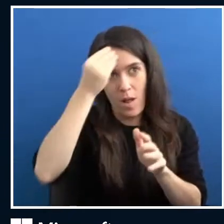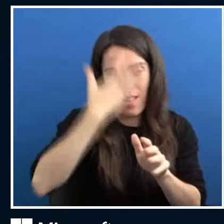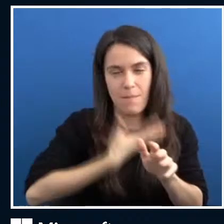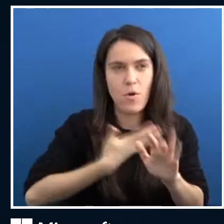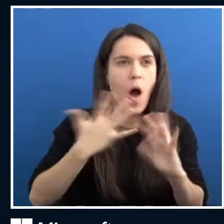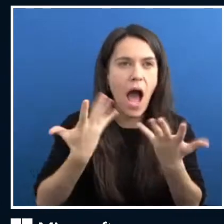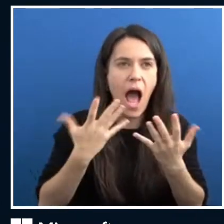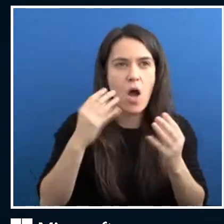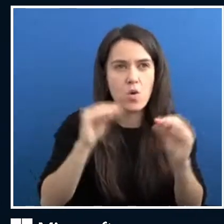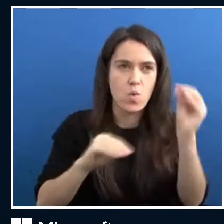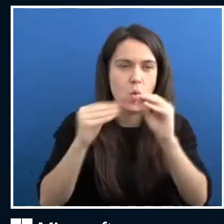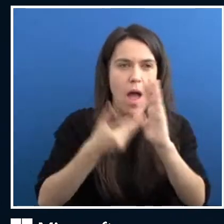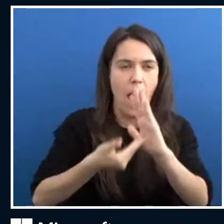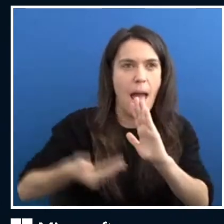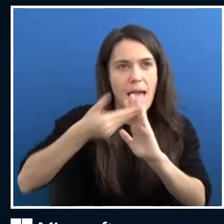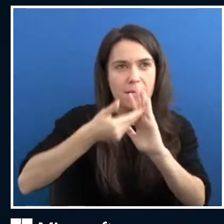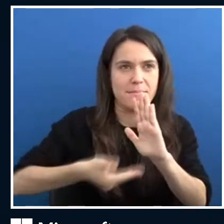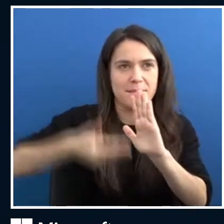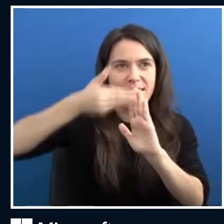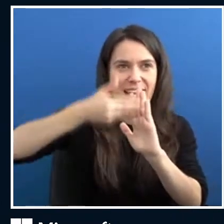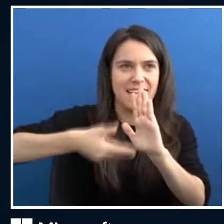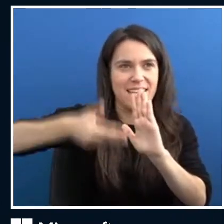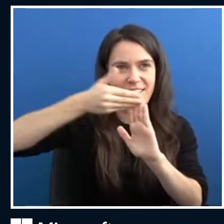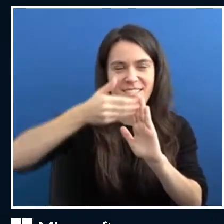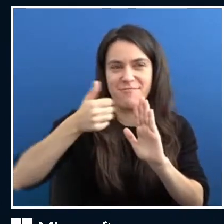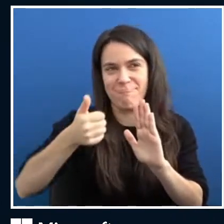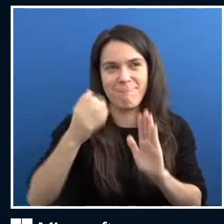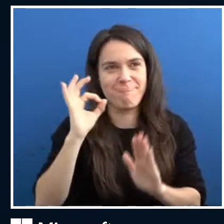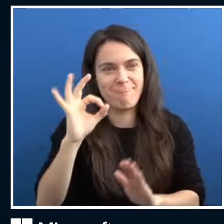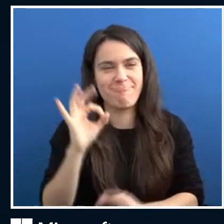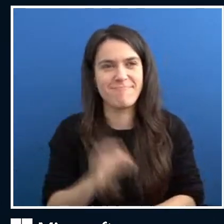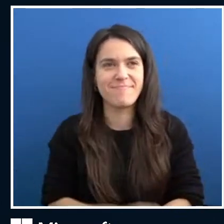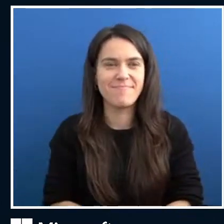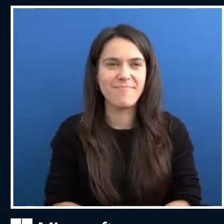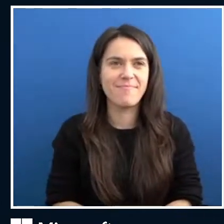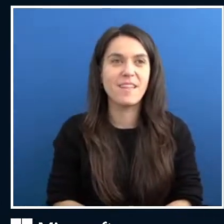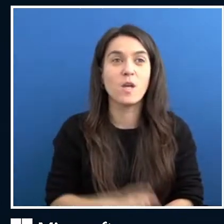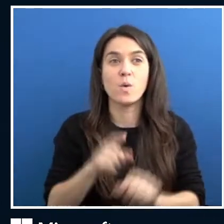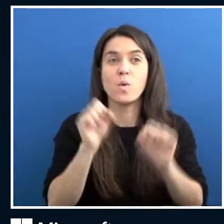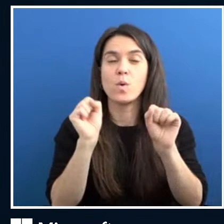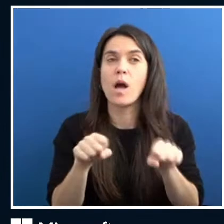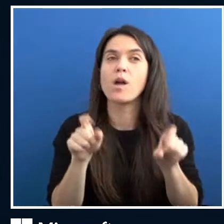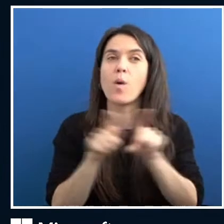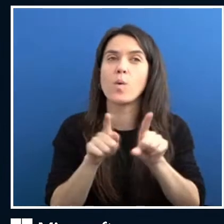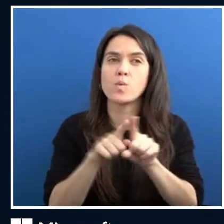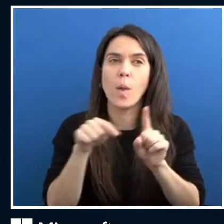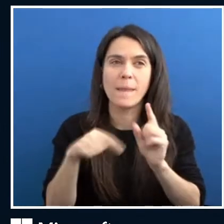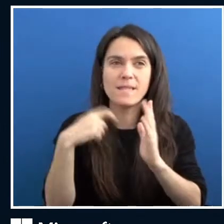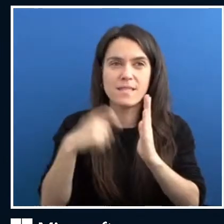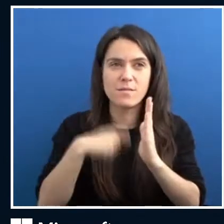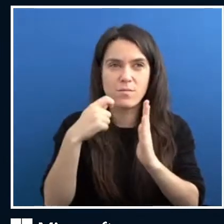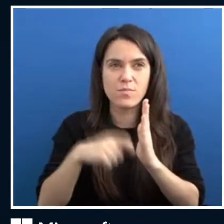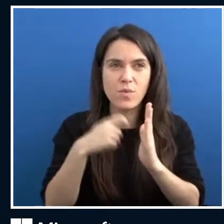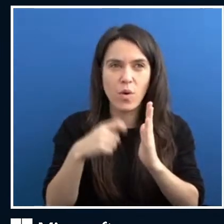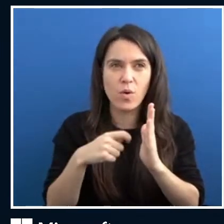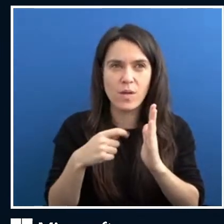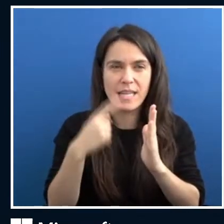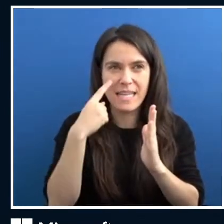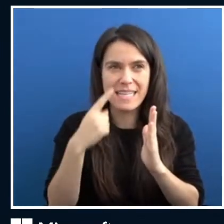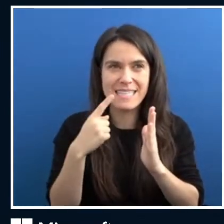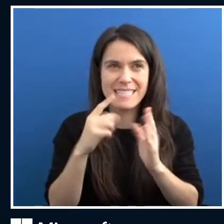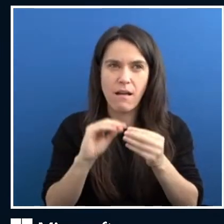could reach out to me on LinkedIn. So what you could do for these projects is you could integrate it with Power Platform and create a Power App such